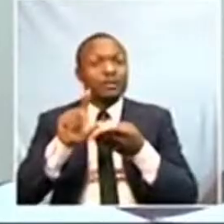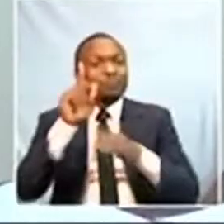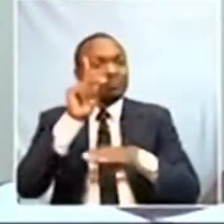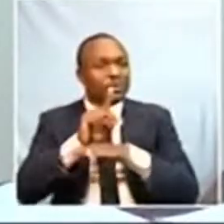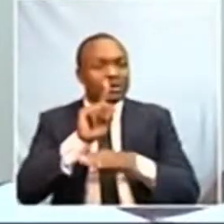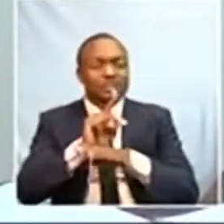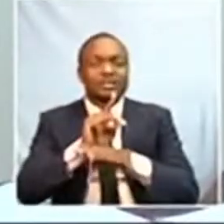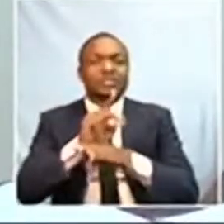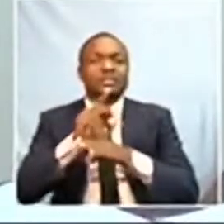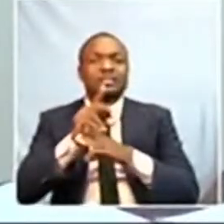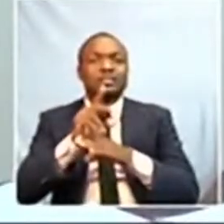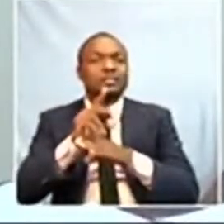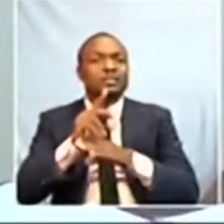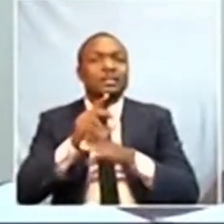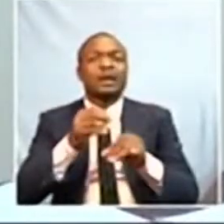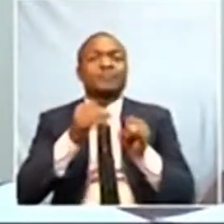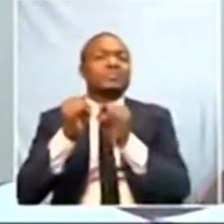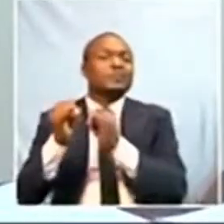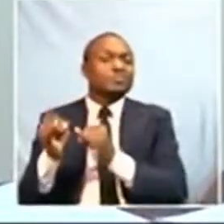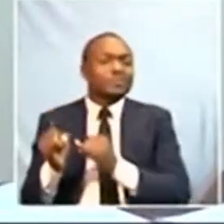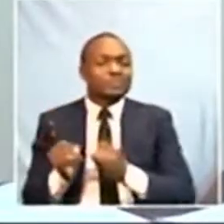year.